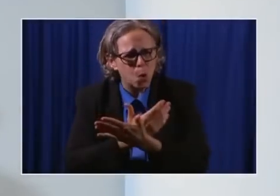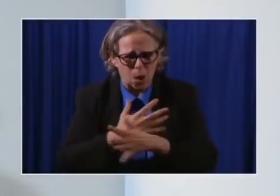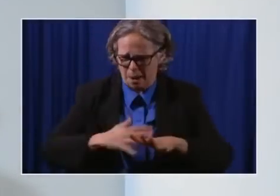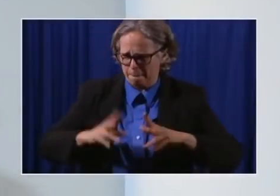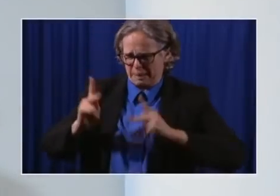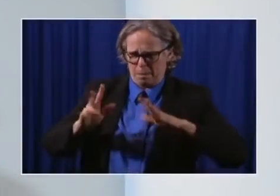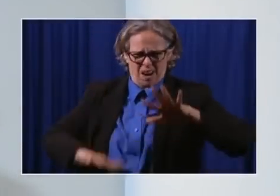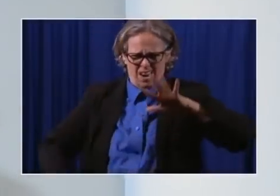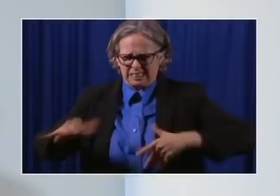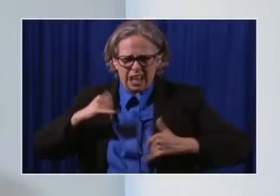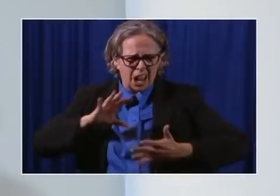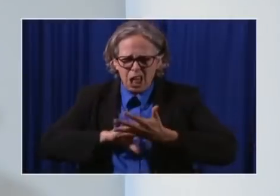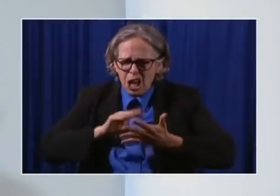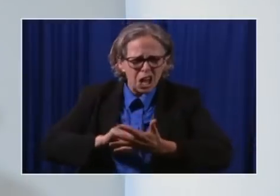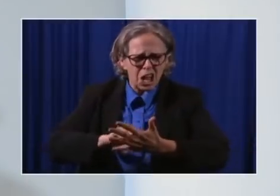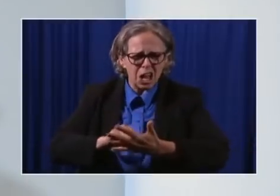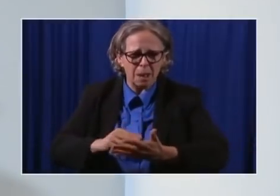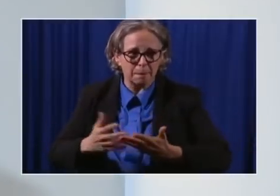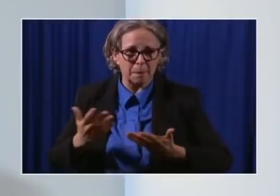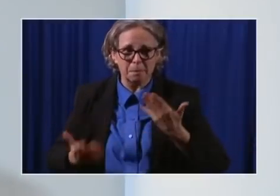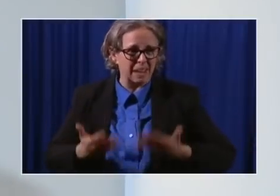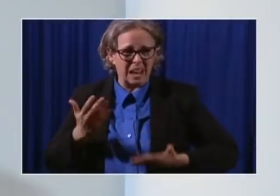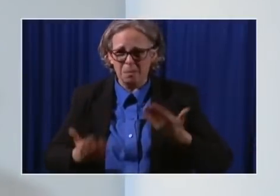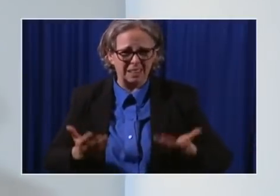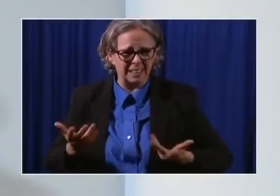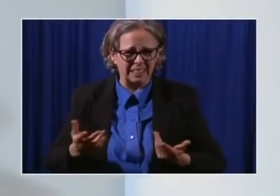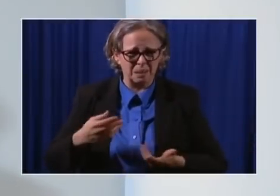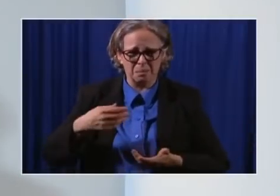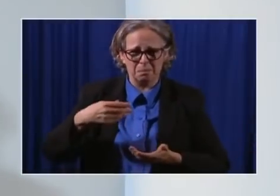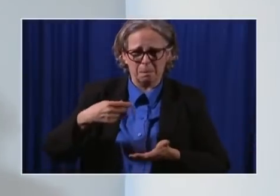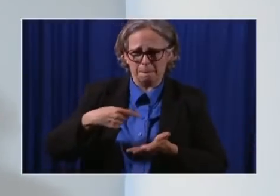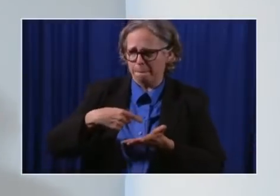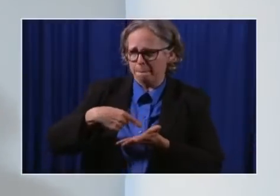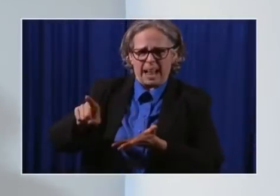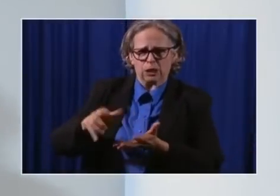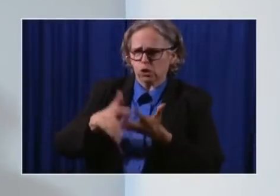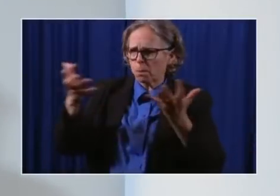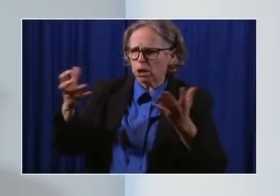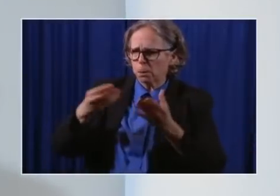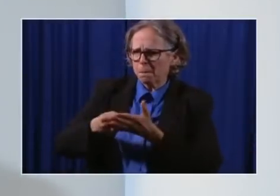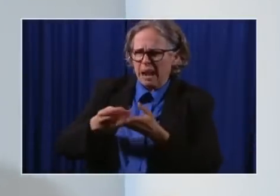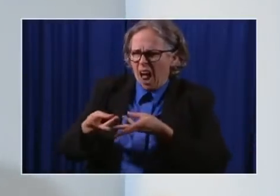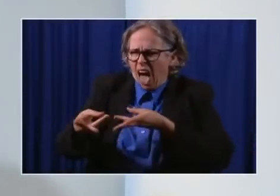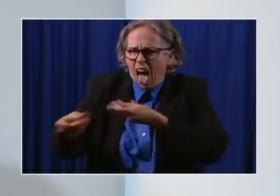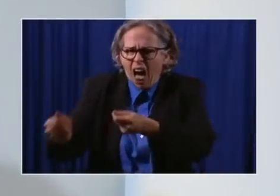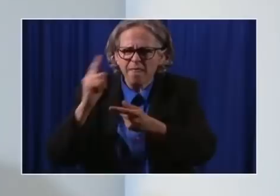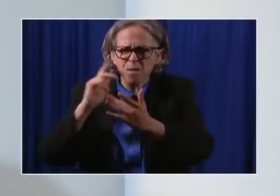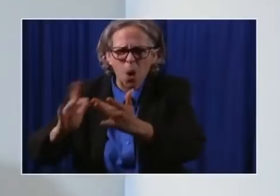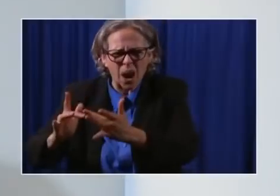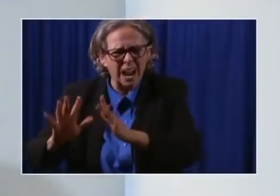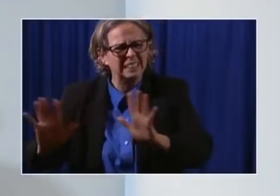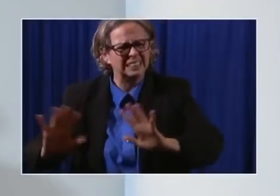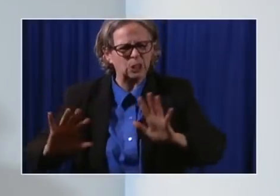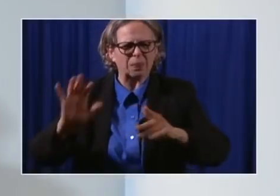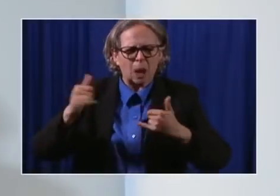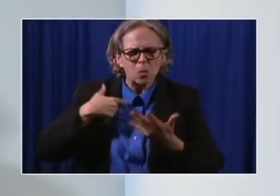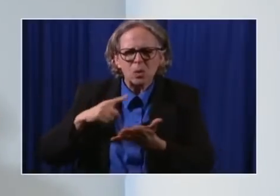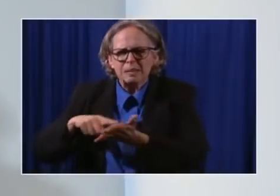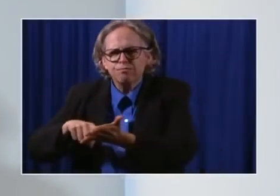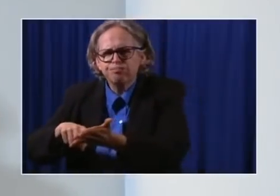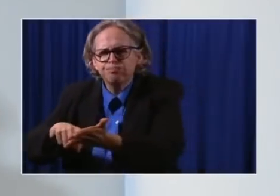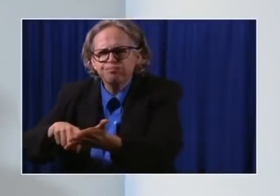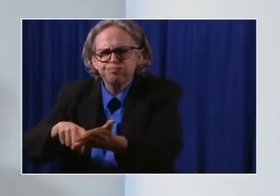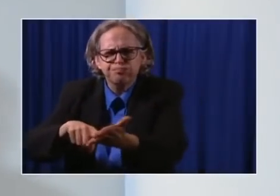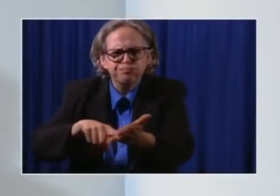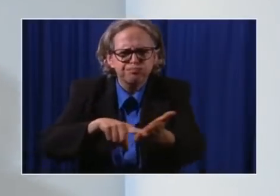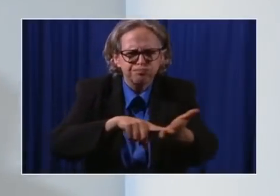deal. We are working with these schools to identify a centralized location where they can find pricing